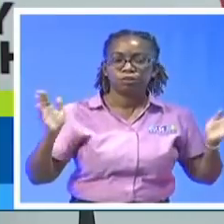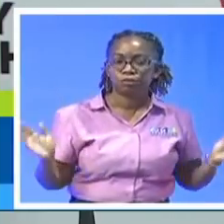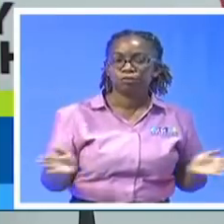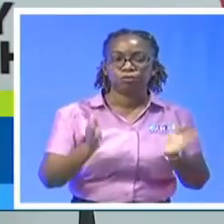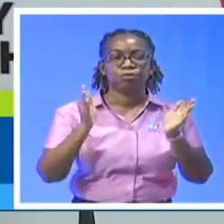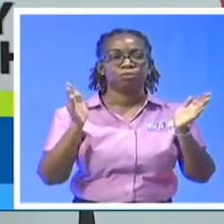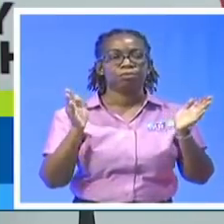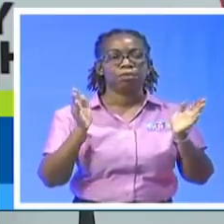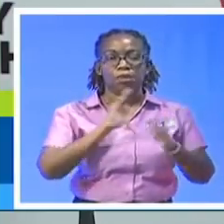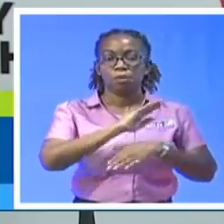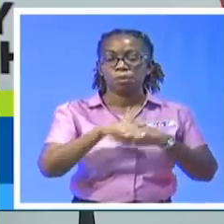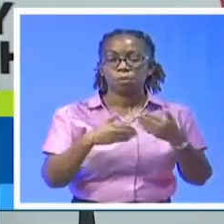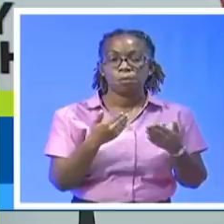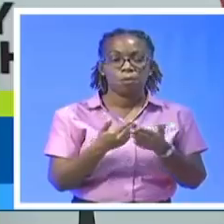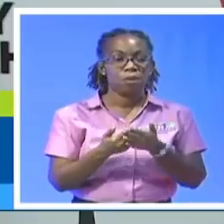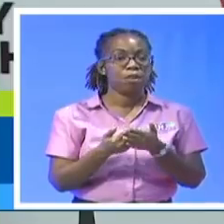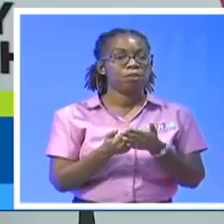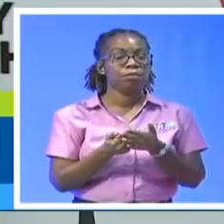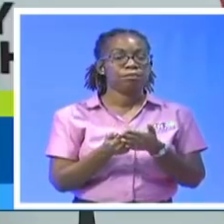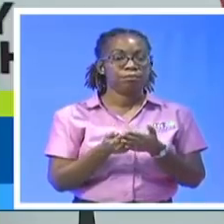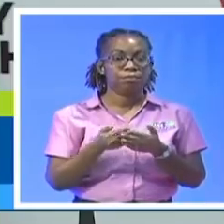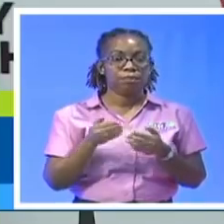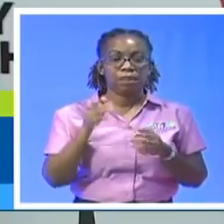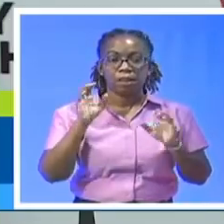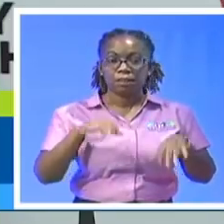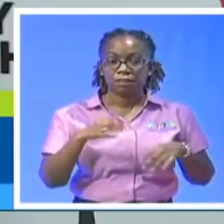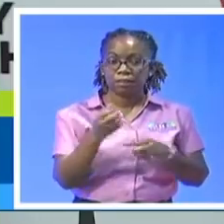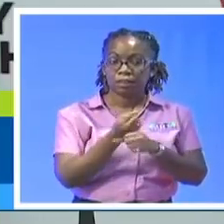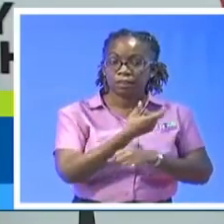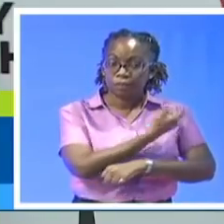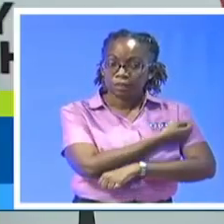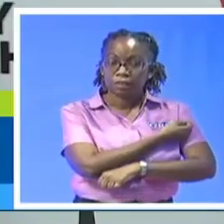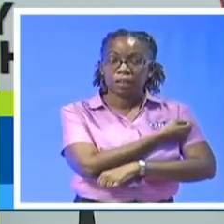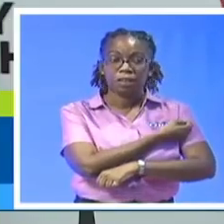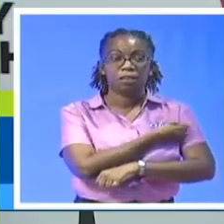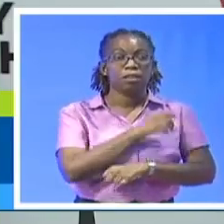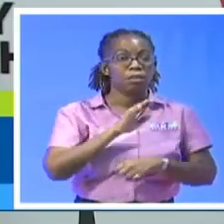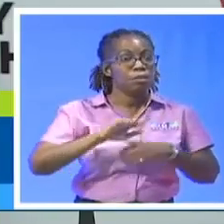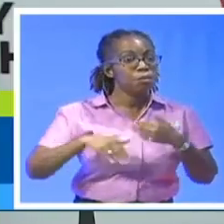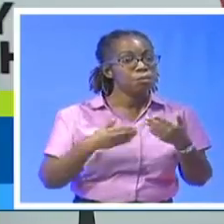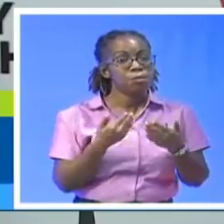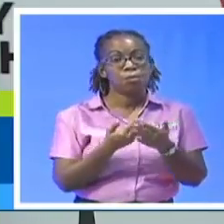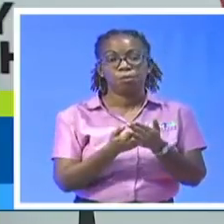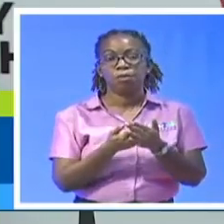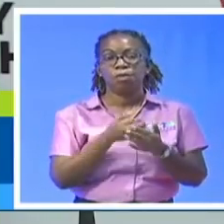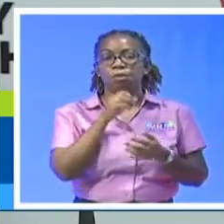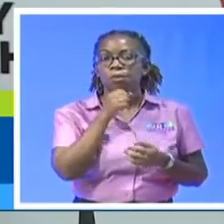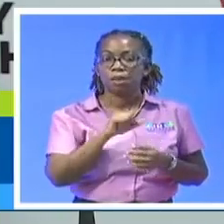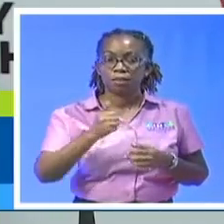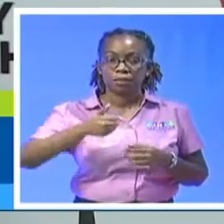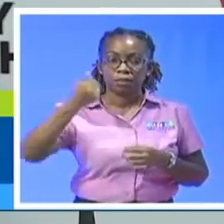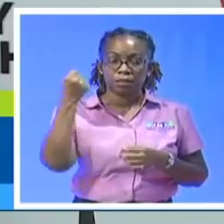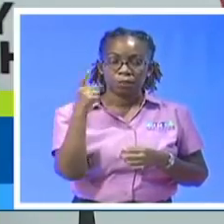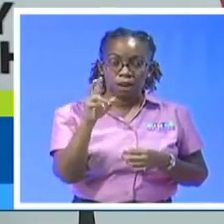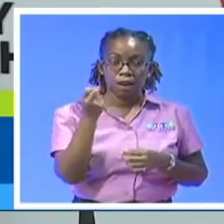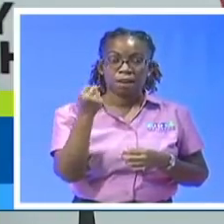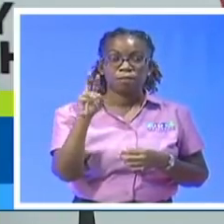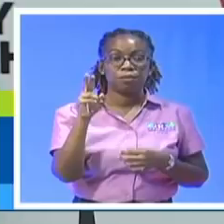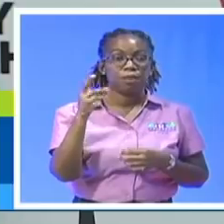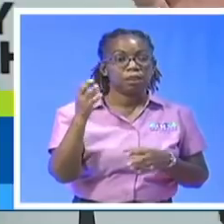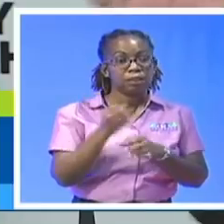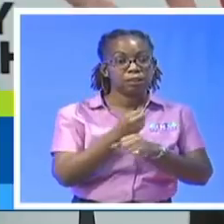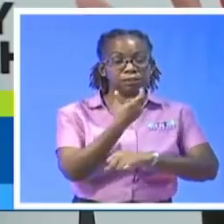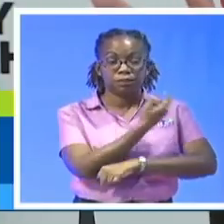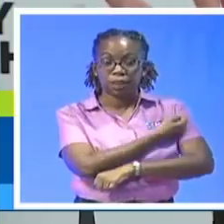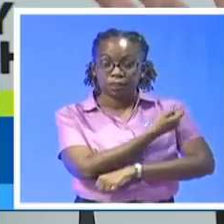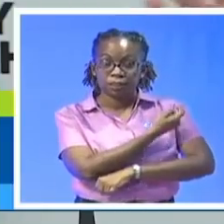all those who are vaccinatable, that is, all those over 12, to be vaccinated.